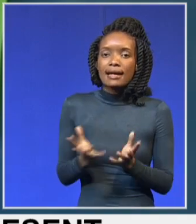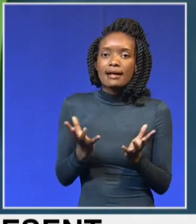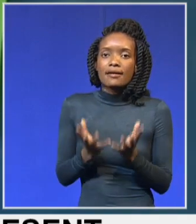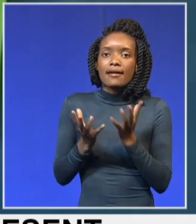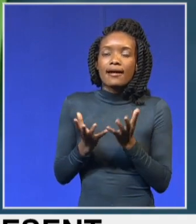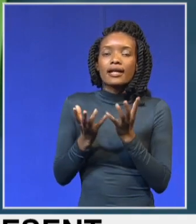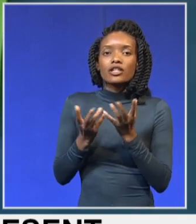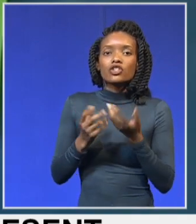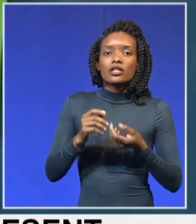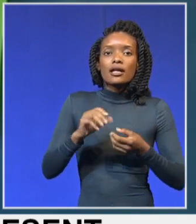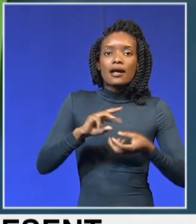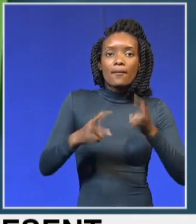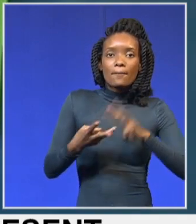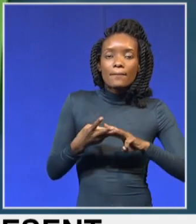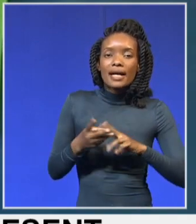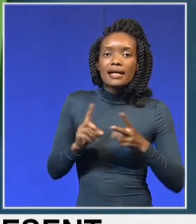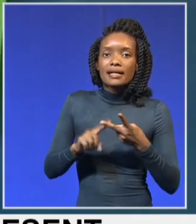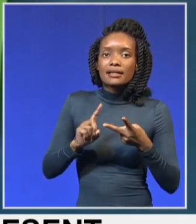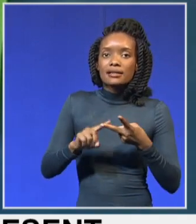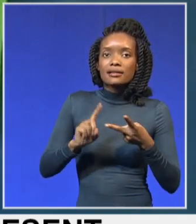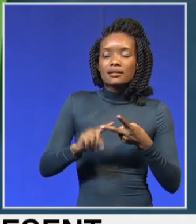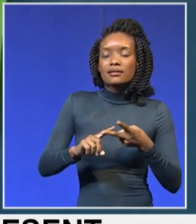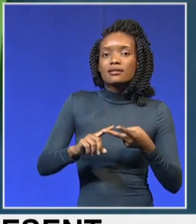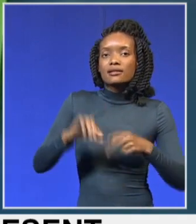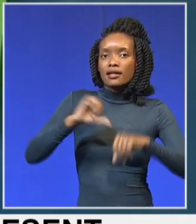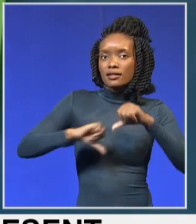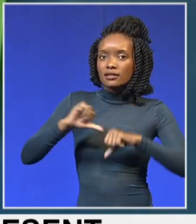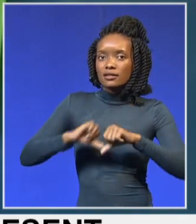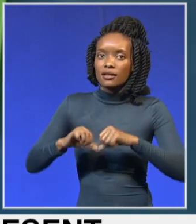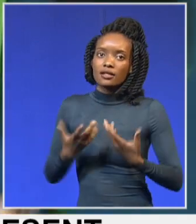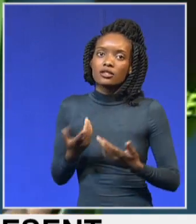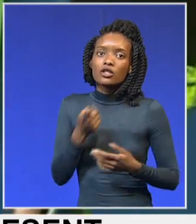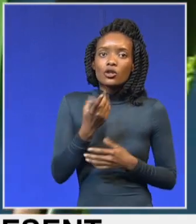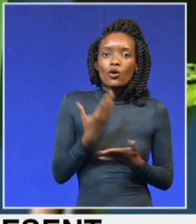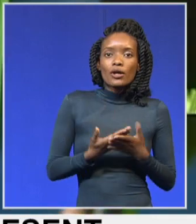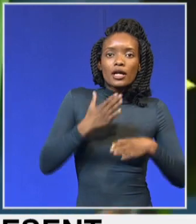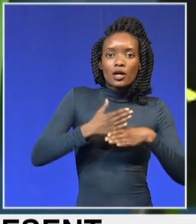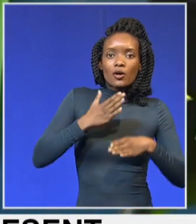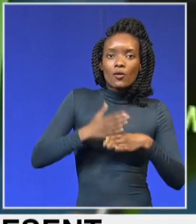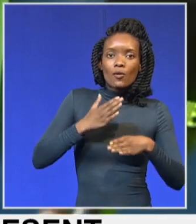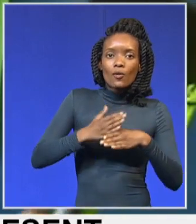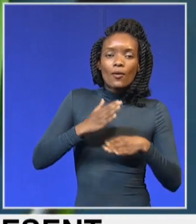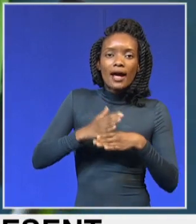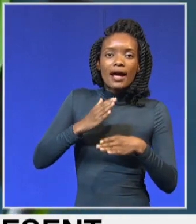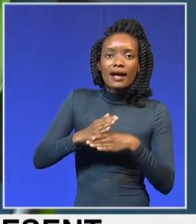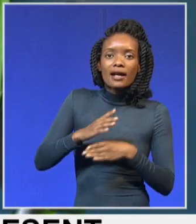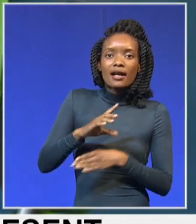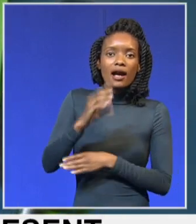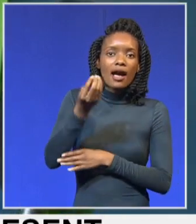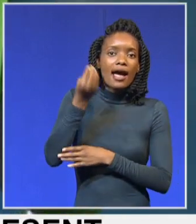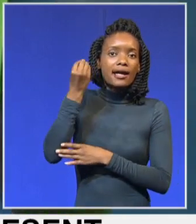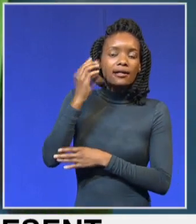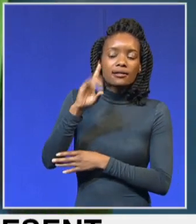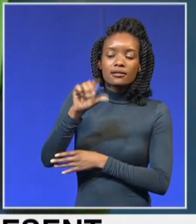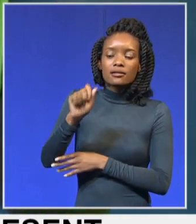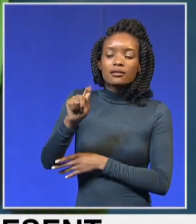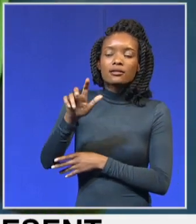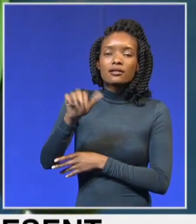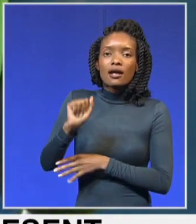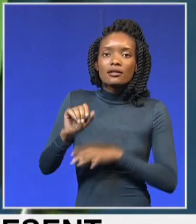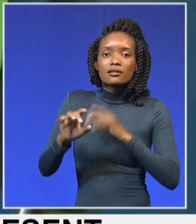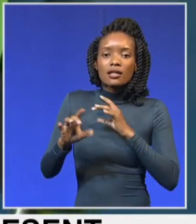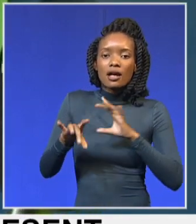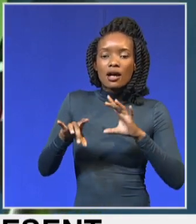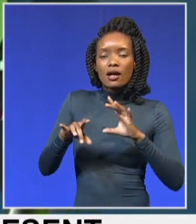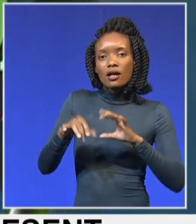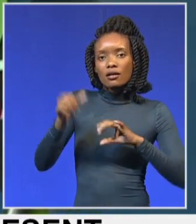they will be the data scientists, and yeah. You must be very proud, though, taking your kids. I understand it's also